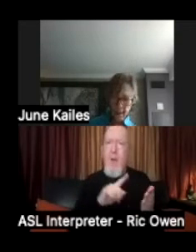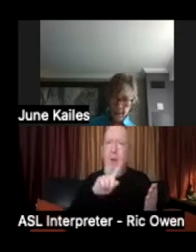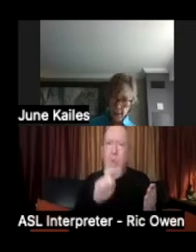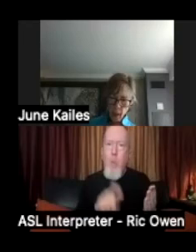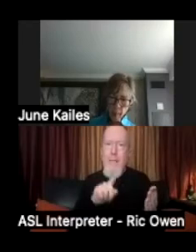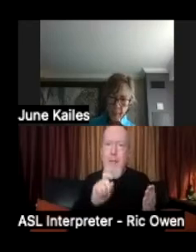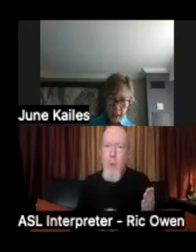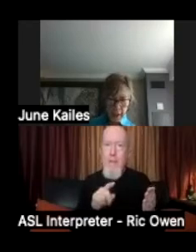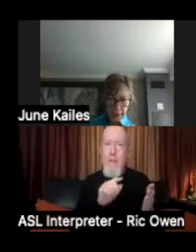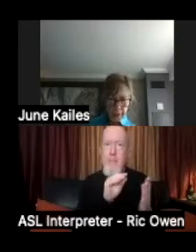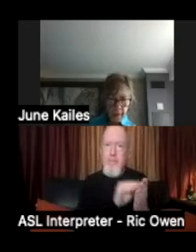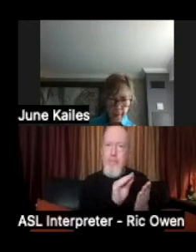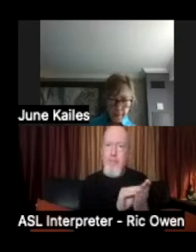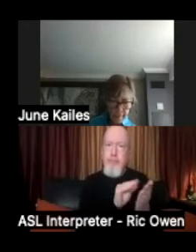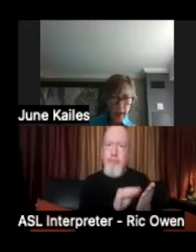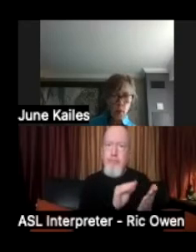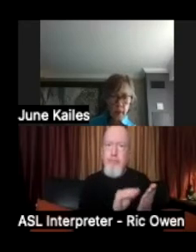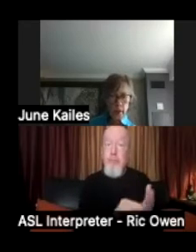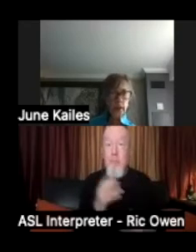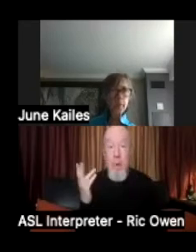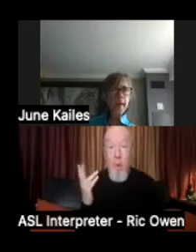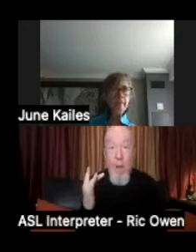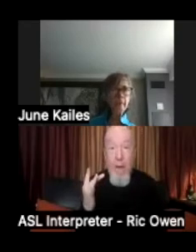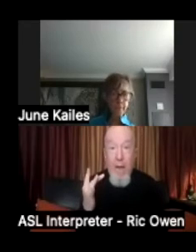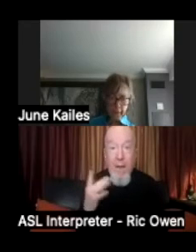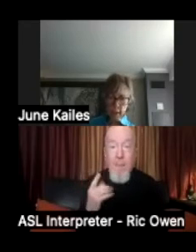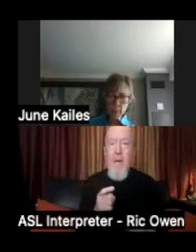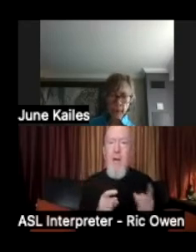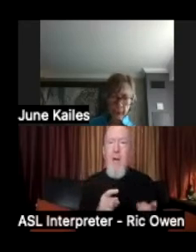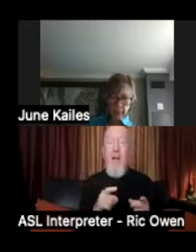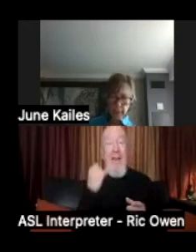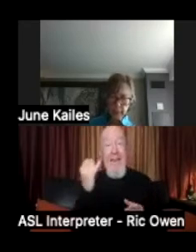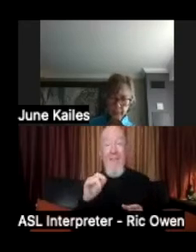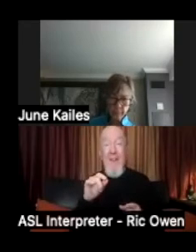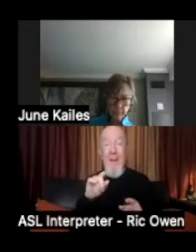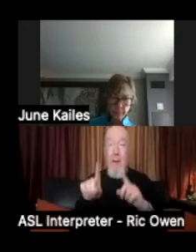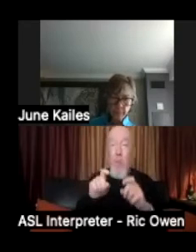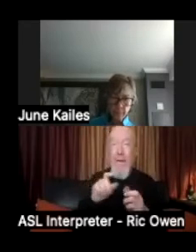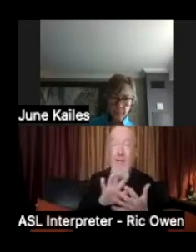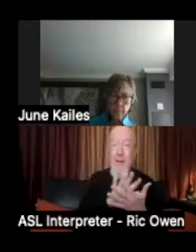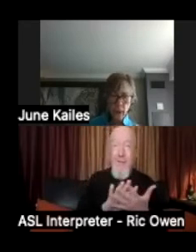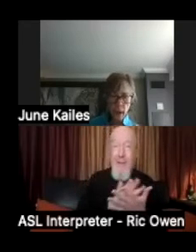Why? Because vague questions make for fuzzy plans.